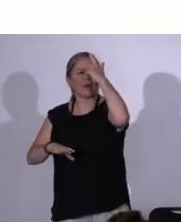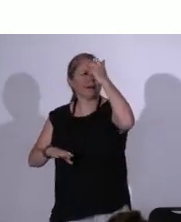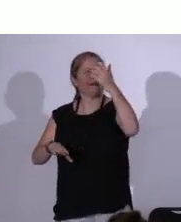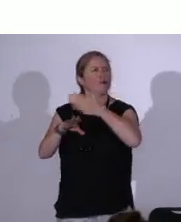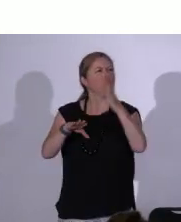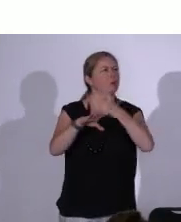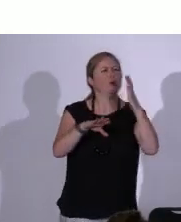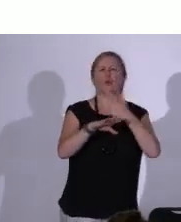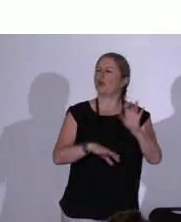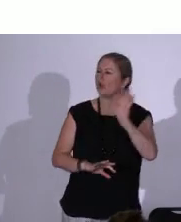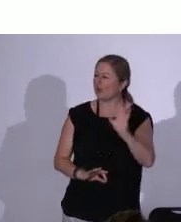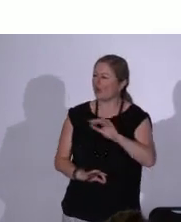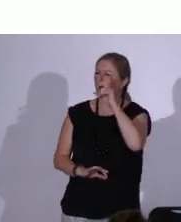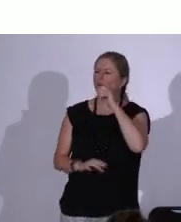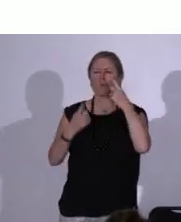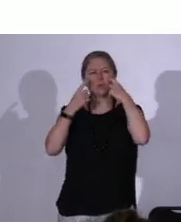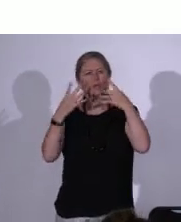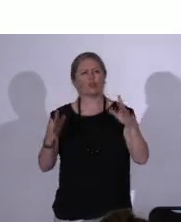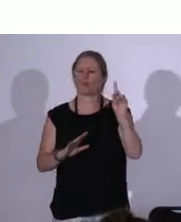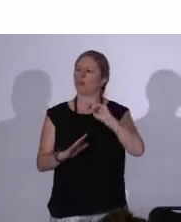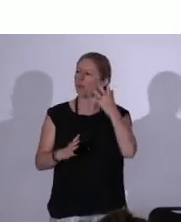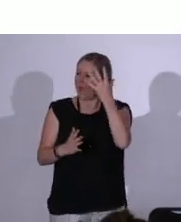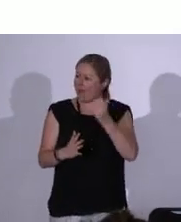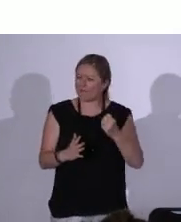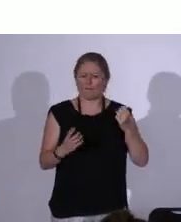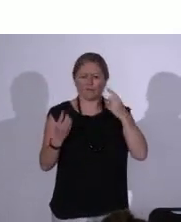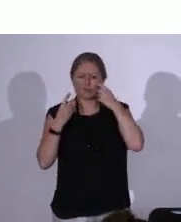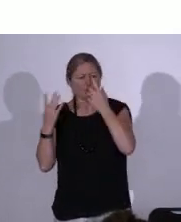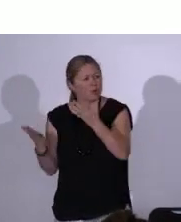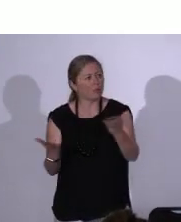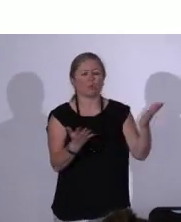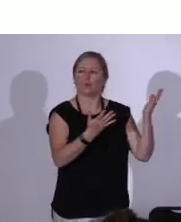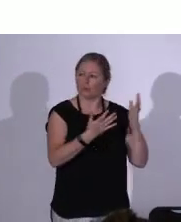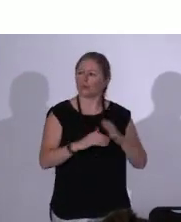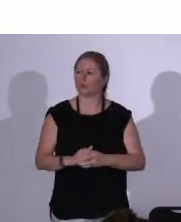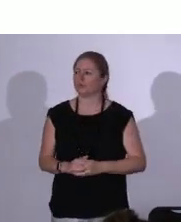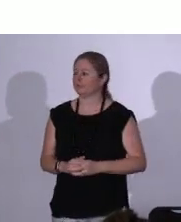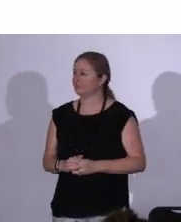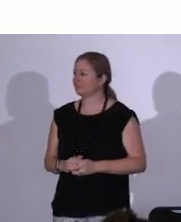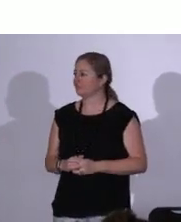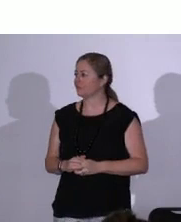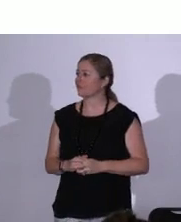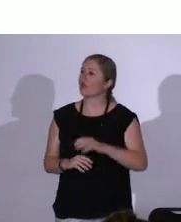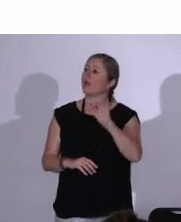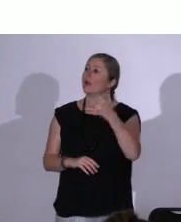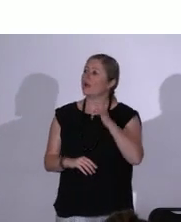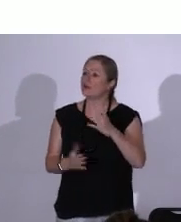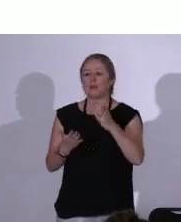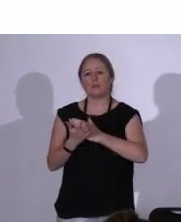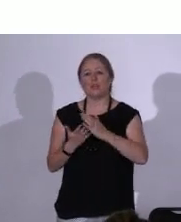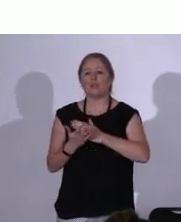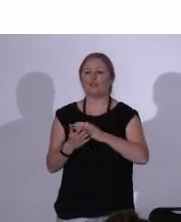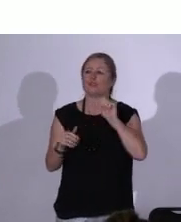Sometimes we can just display what's already happening because we know it's harder to be what you can't see. It might be sharing best